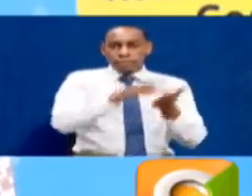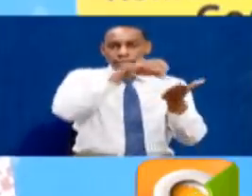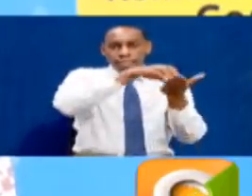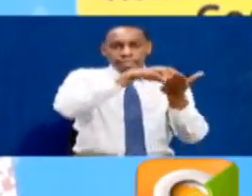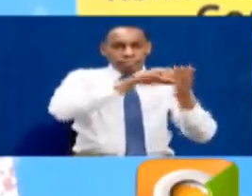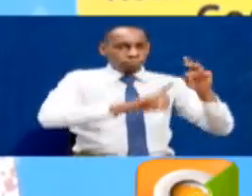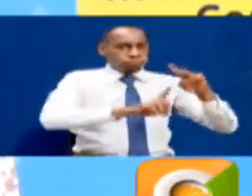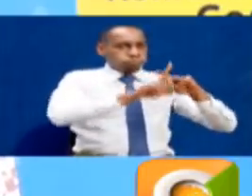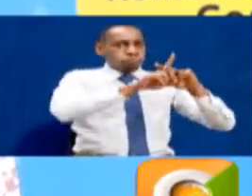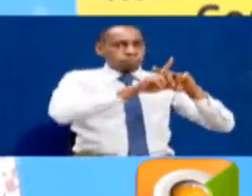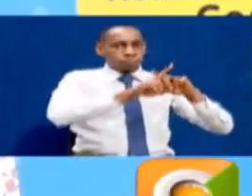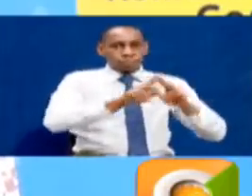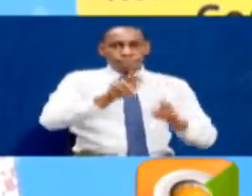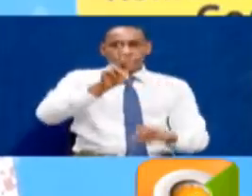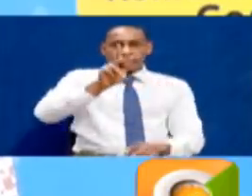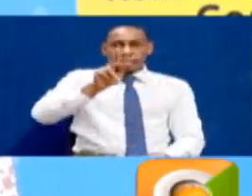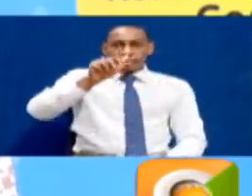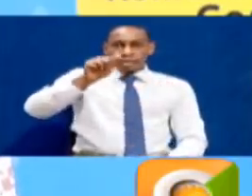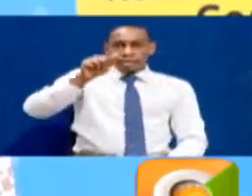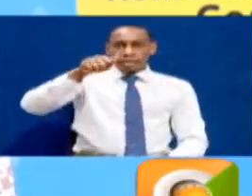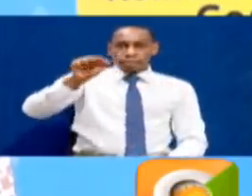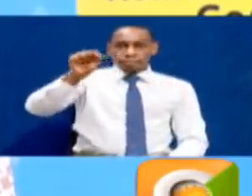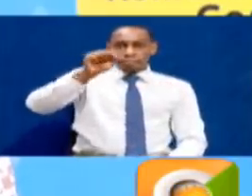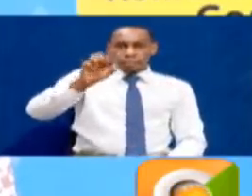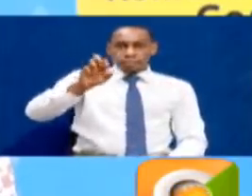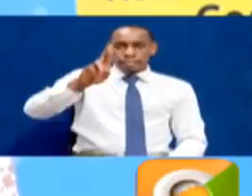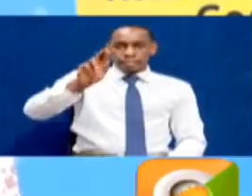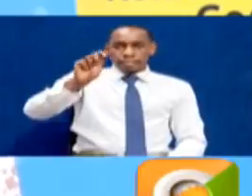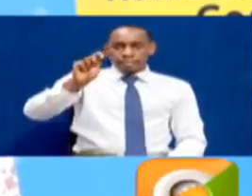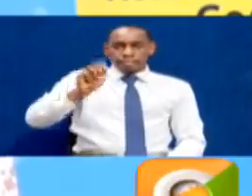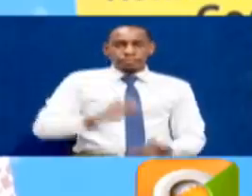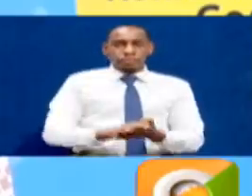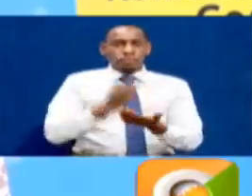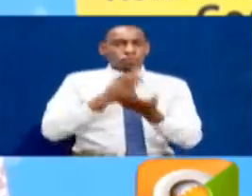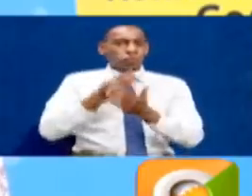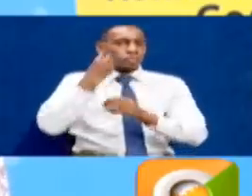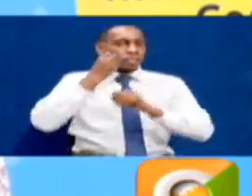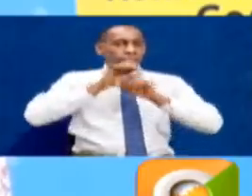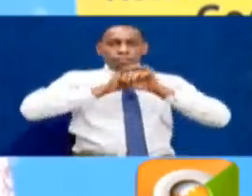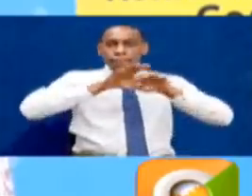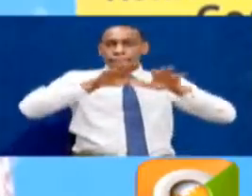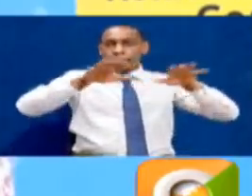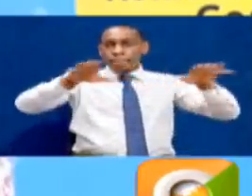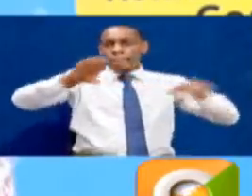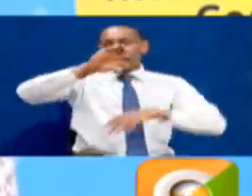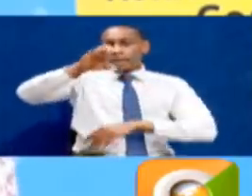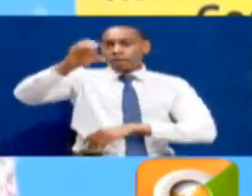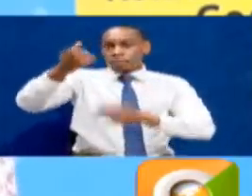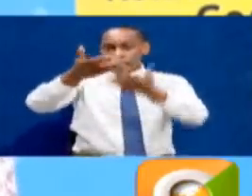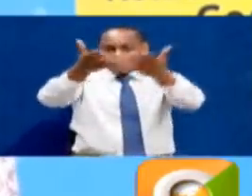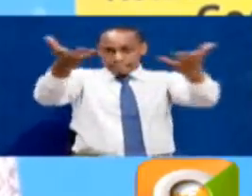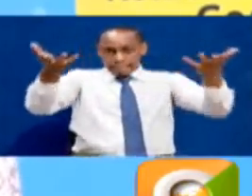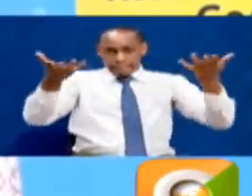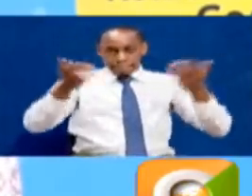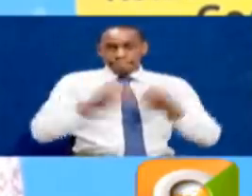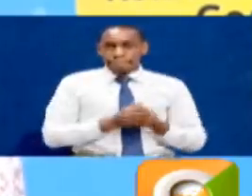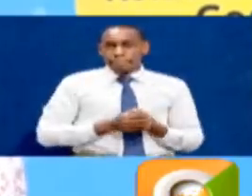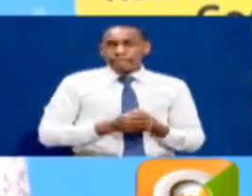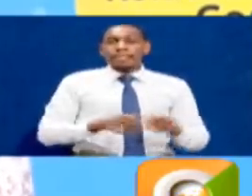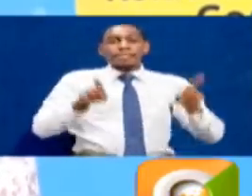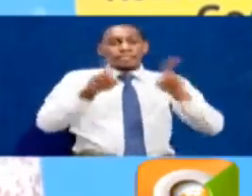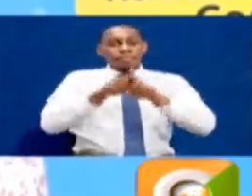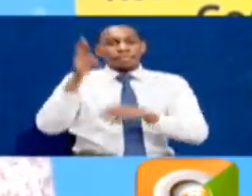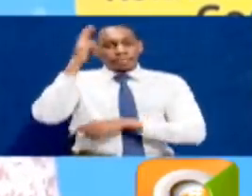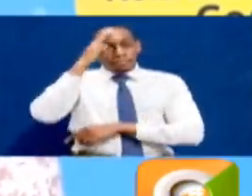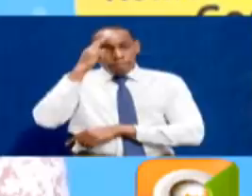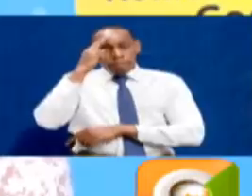from Capseret, from cases. So it's spreading in the counties. And this is